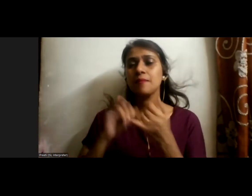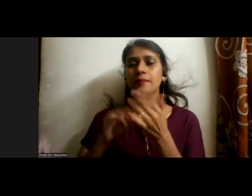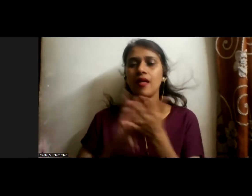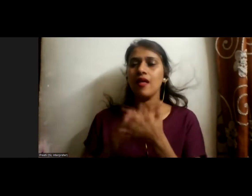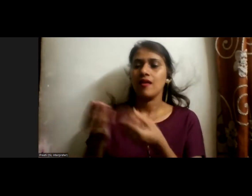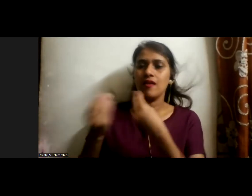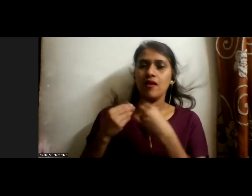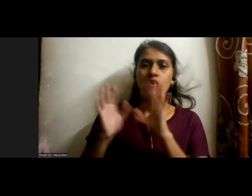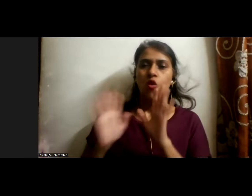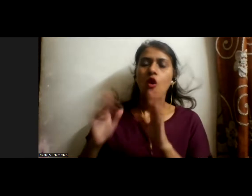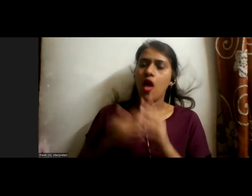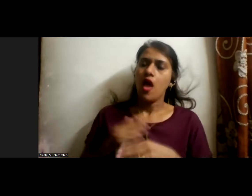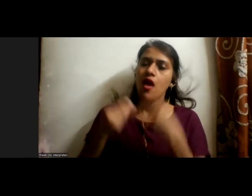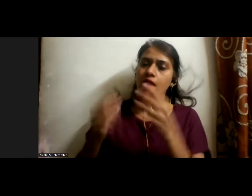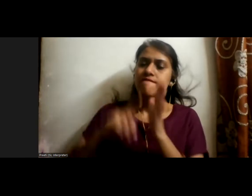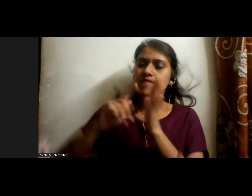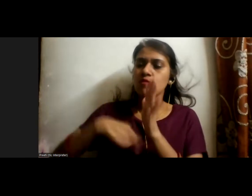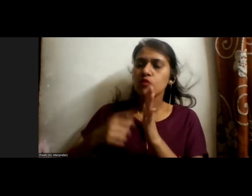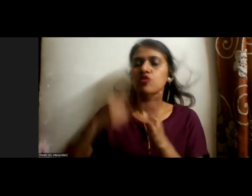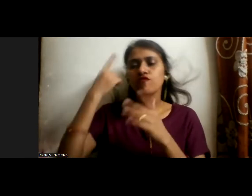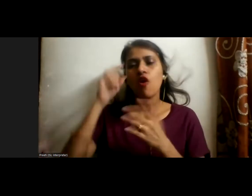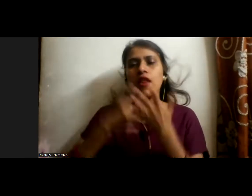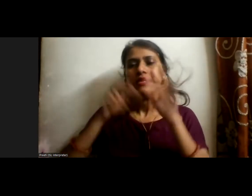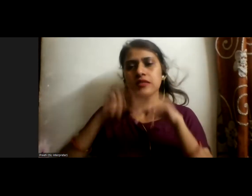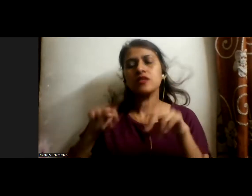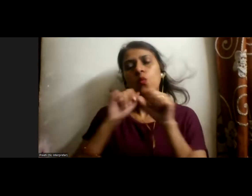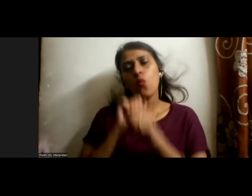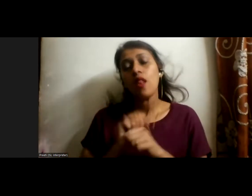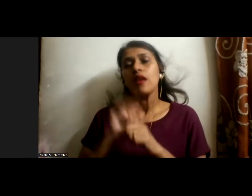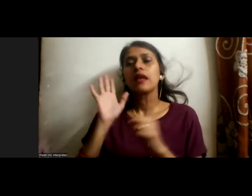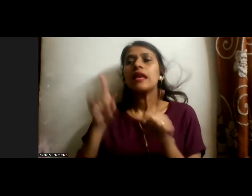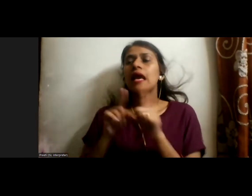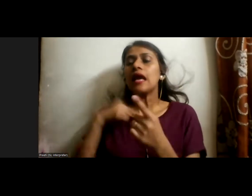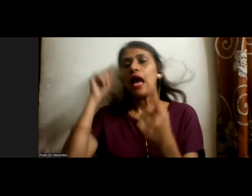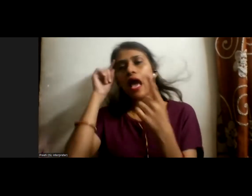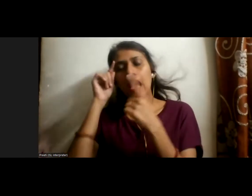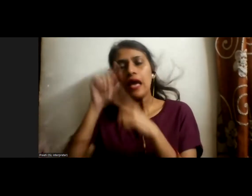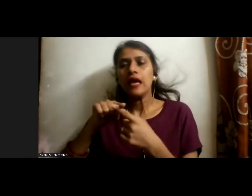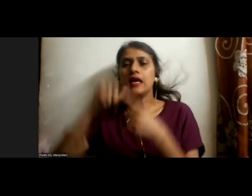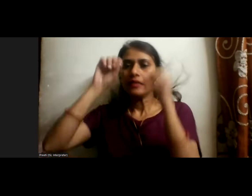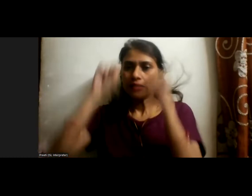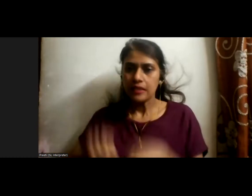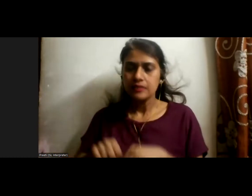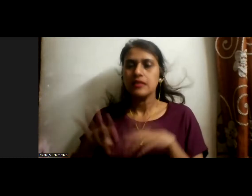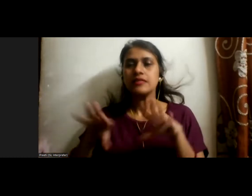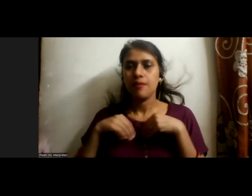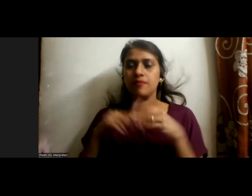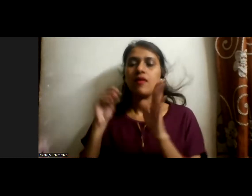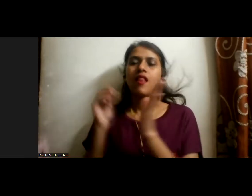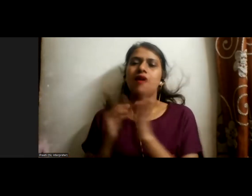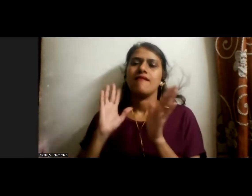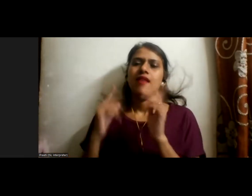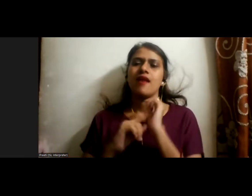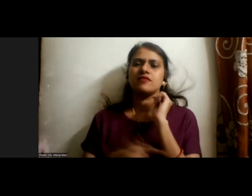of plagiarism we have given, we have said that we will exempt, we will be exempting that. That is not a problem. But it shouldn't be more than that. Okay.